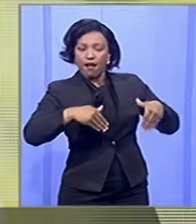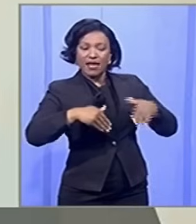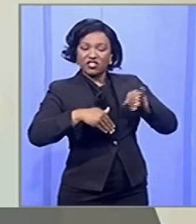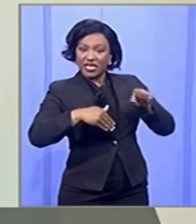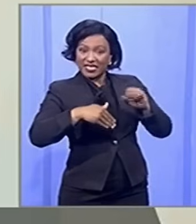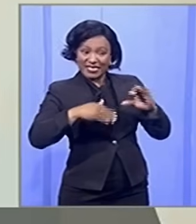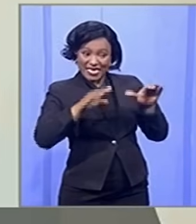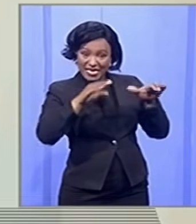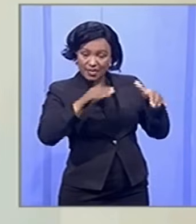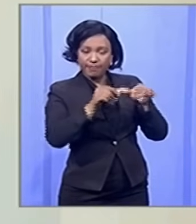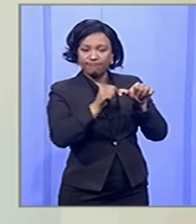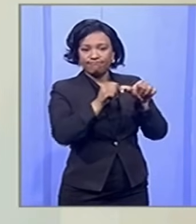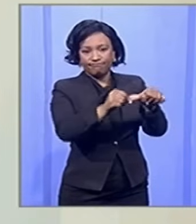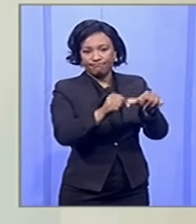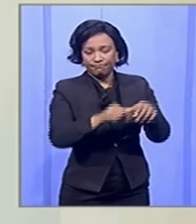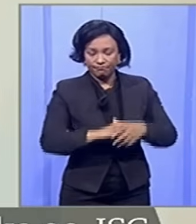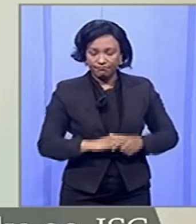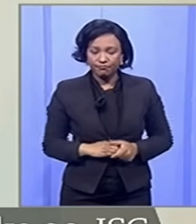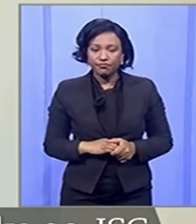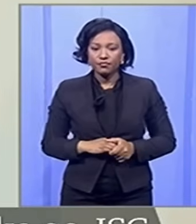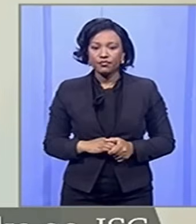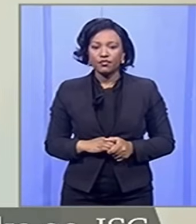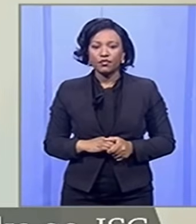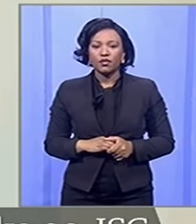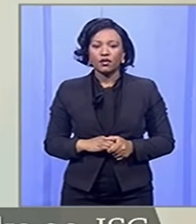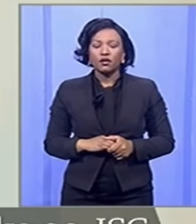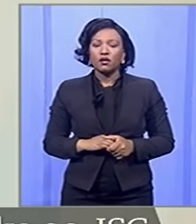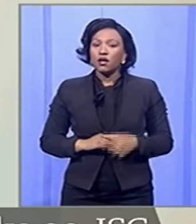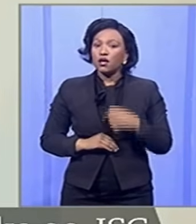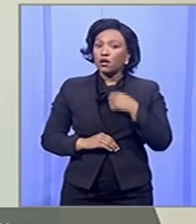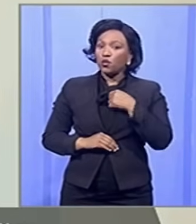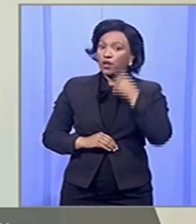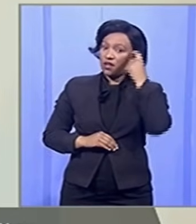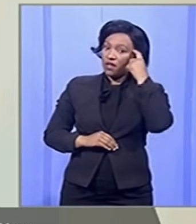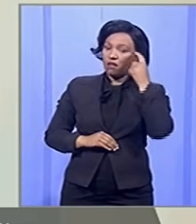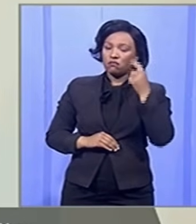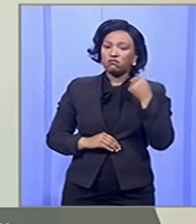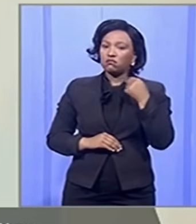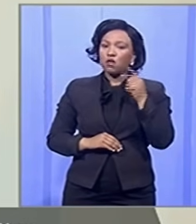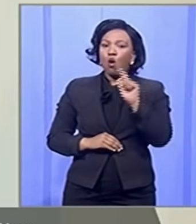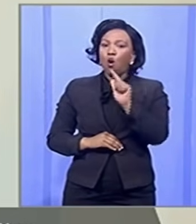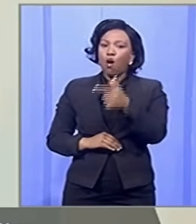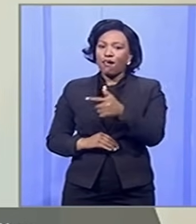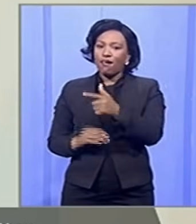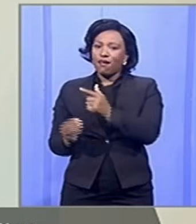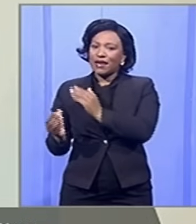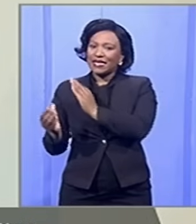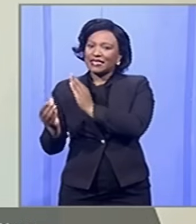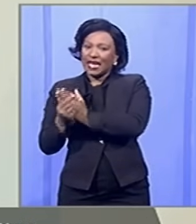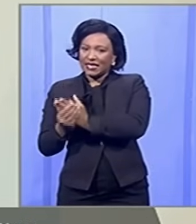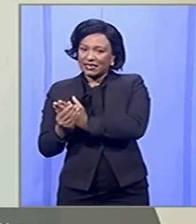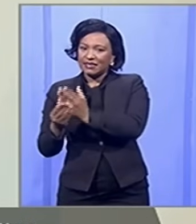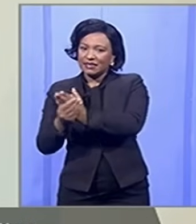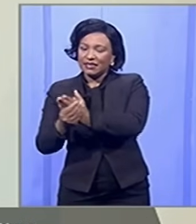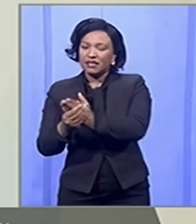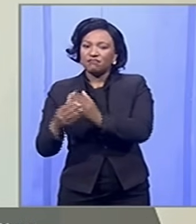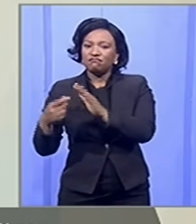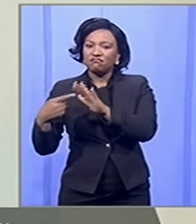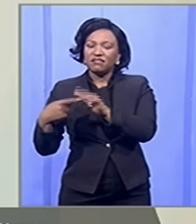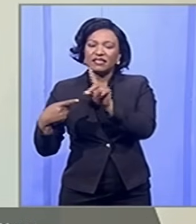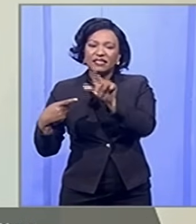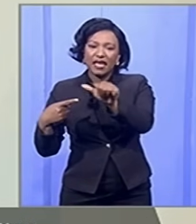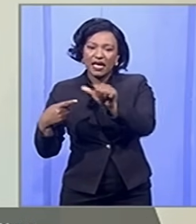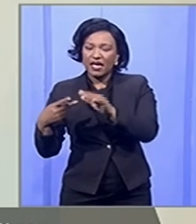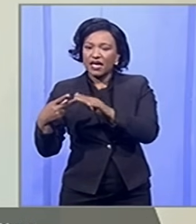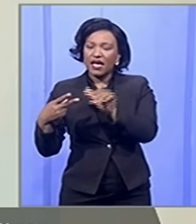Commission. We therefore think that in all three cases that have been brought by the Democratic Alliance Freedom Under